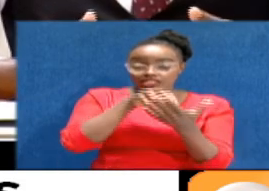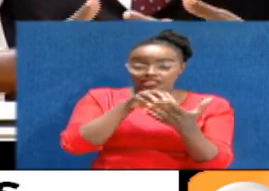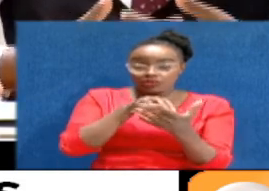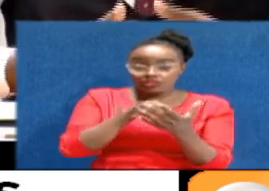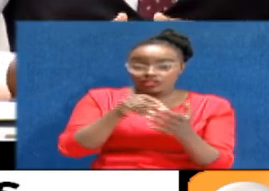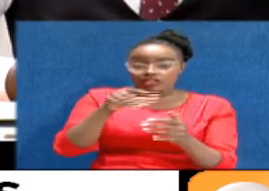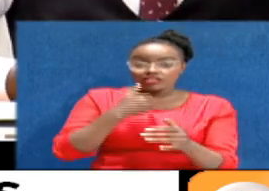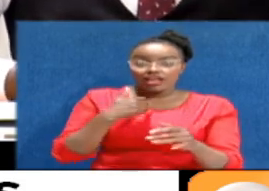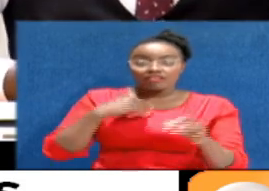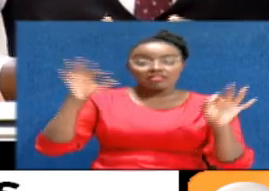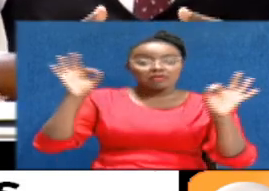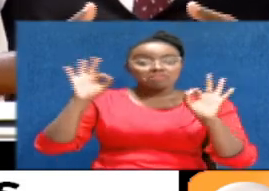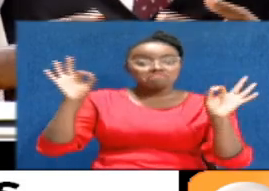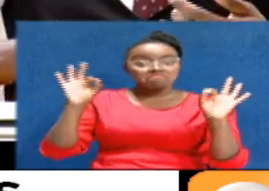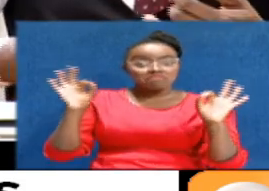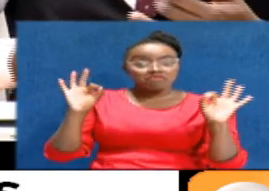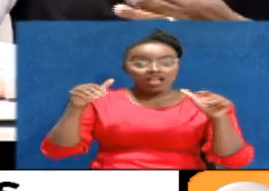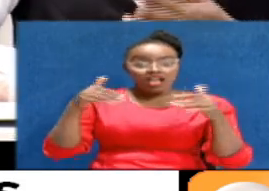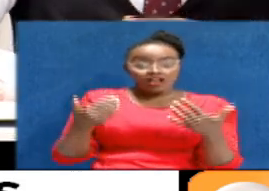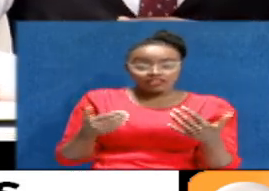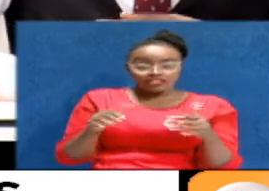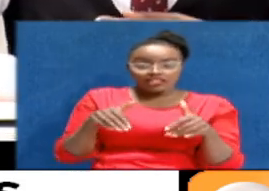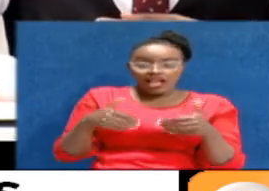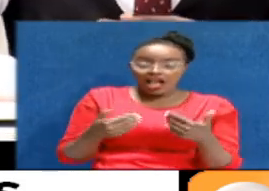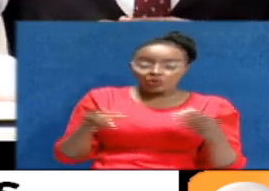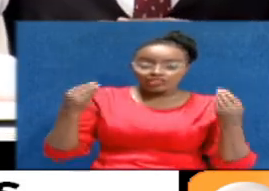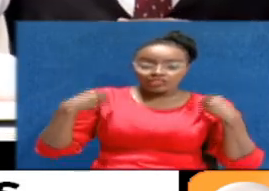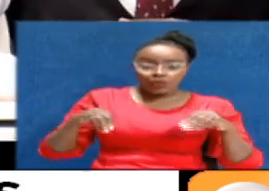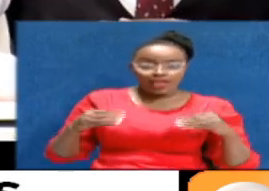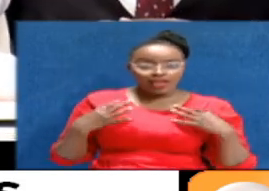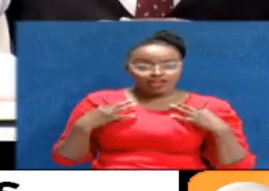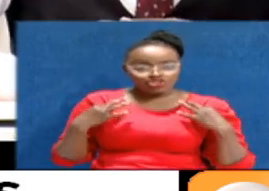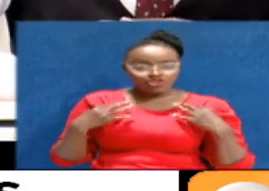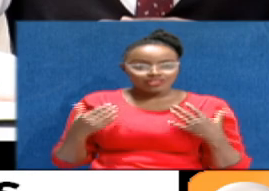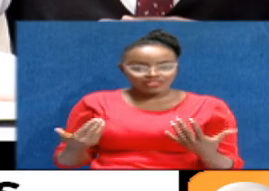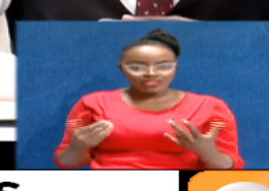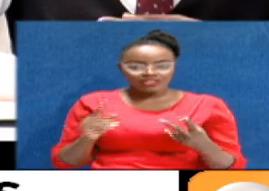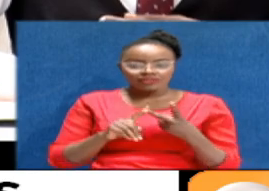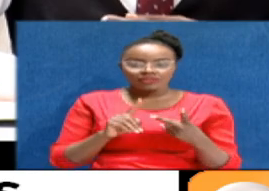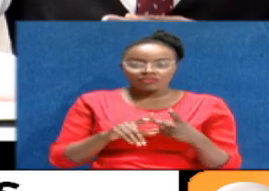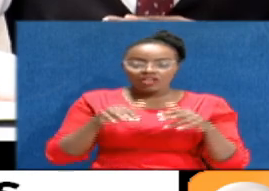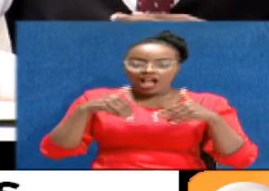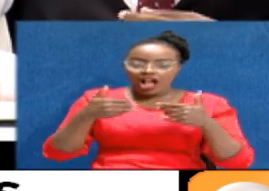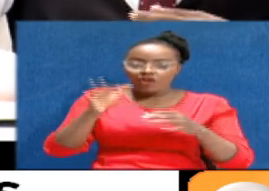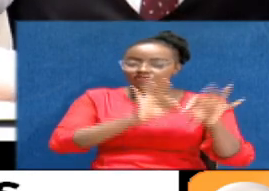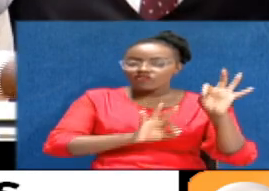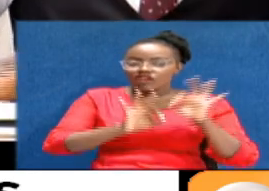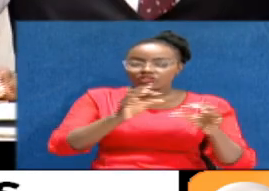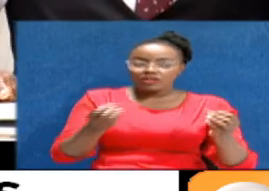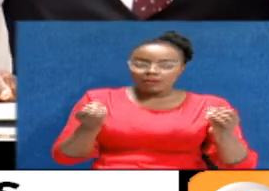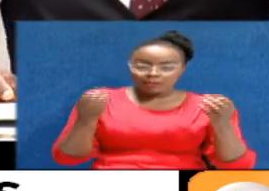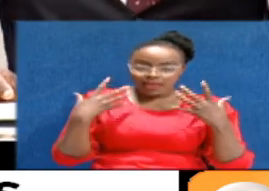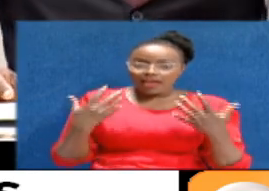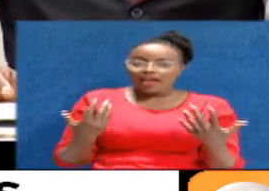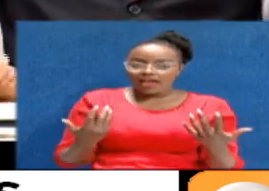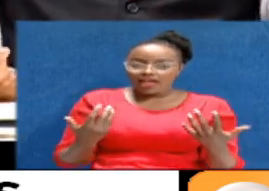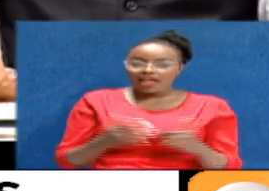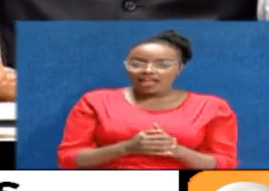situation where they have been wowed by her sense of dress, her sense of fashion, poise,